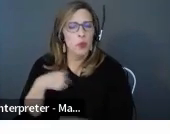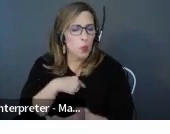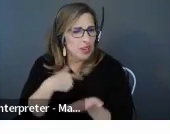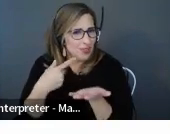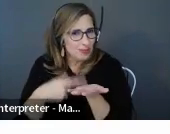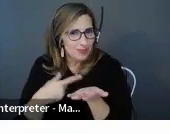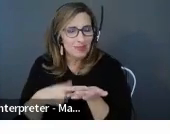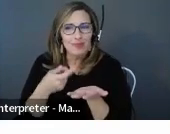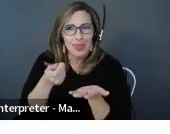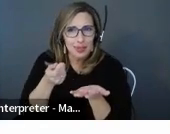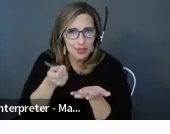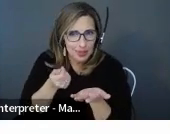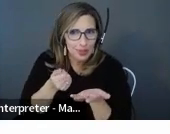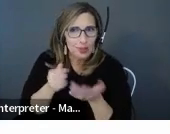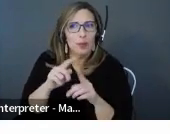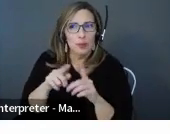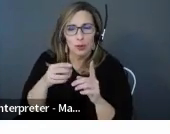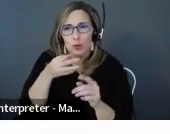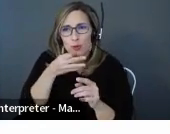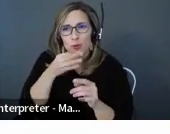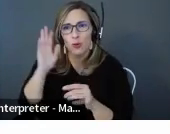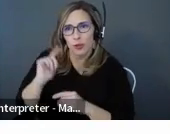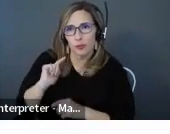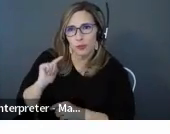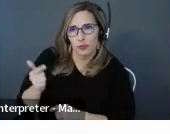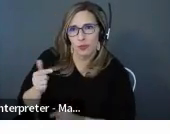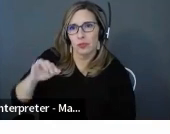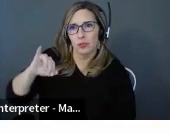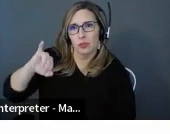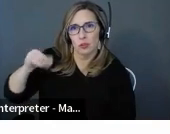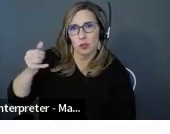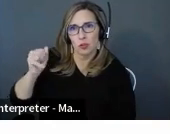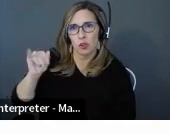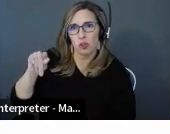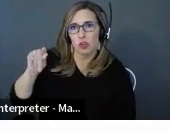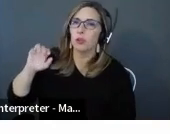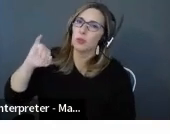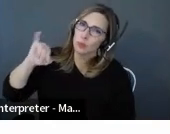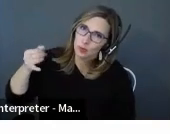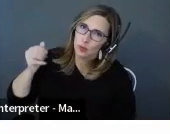off to my colleague Jackie so she can talk in more detail.